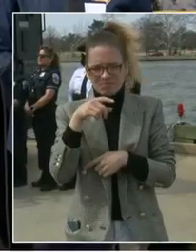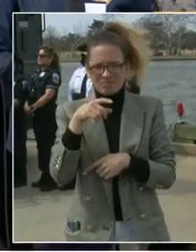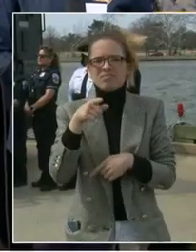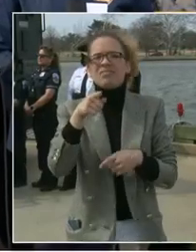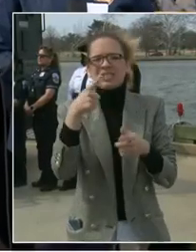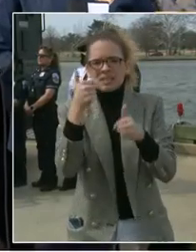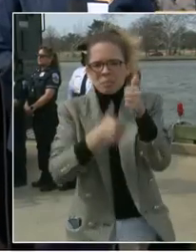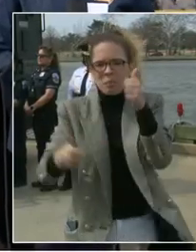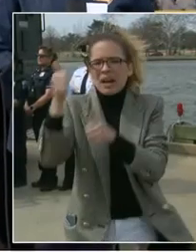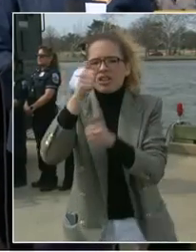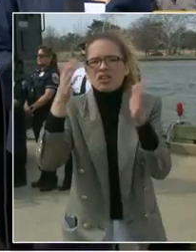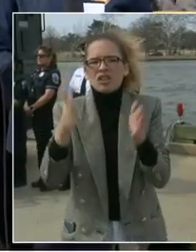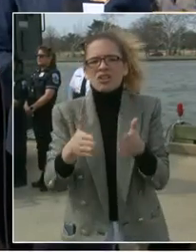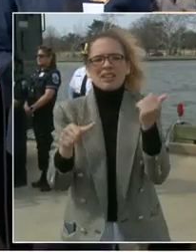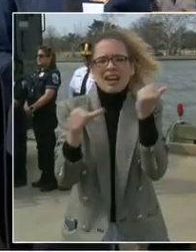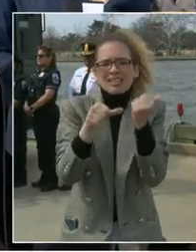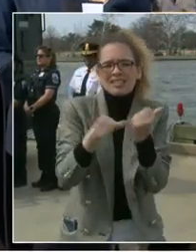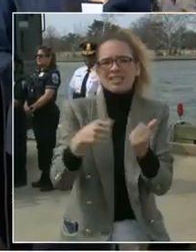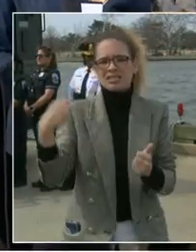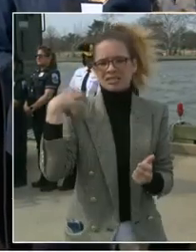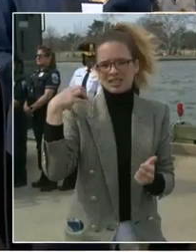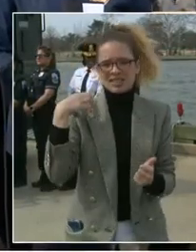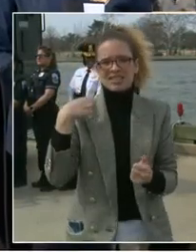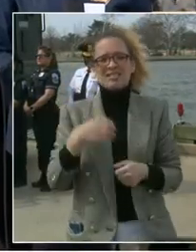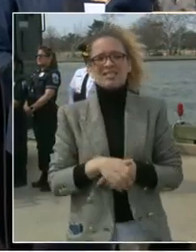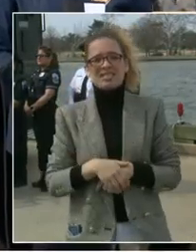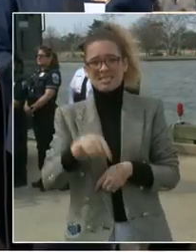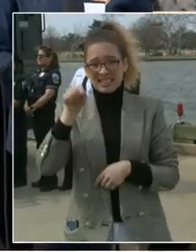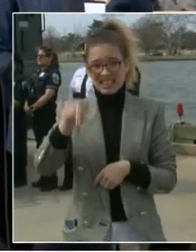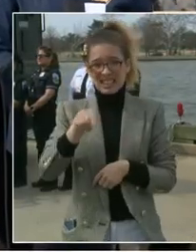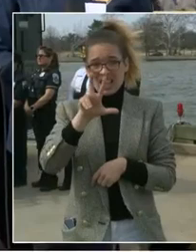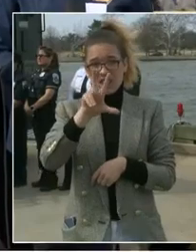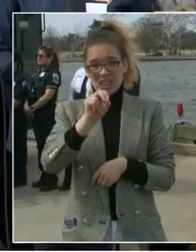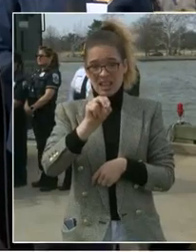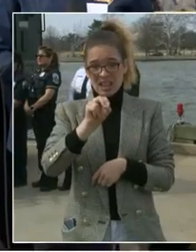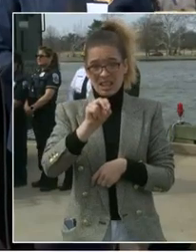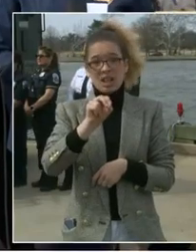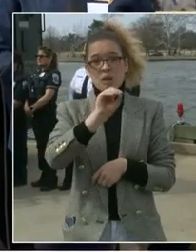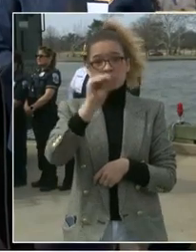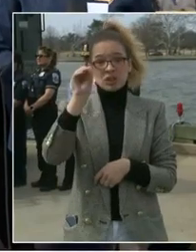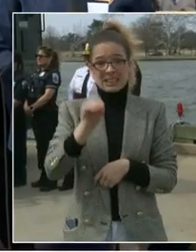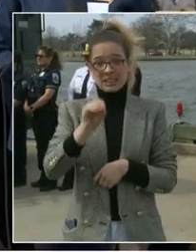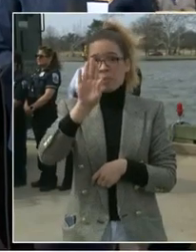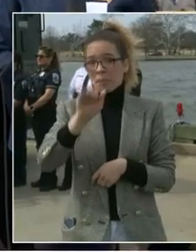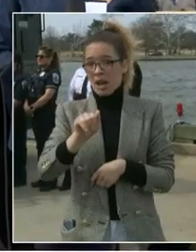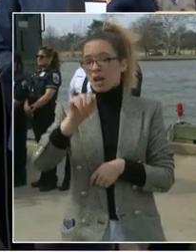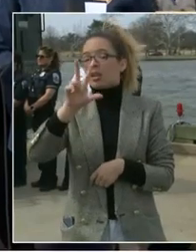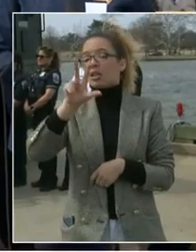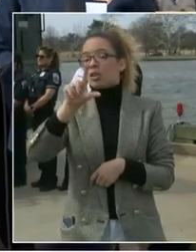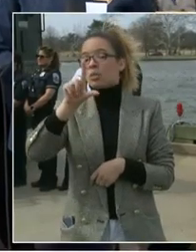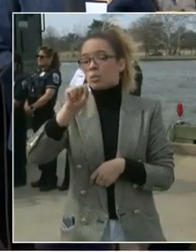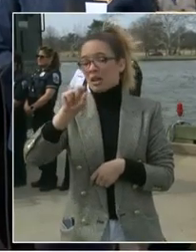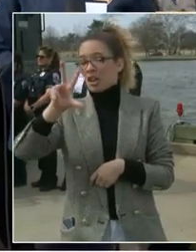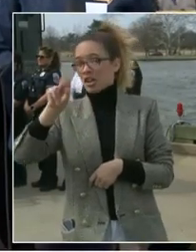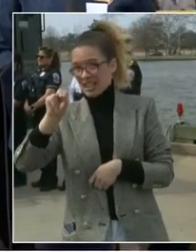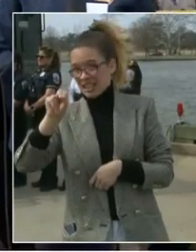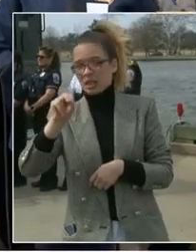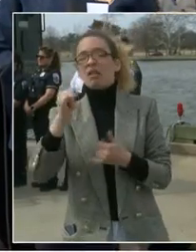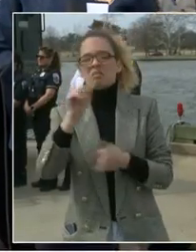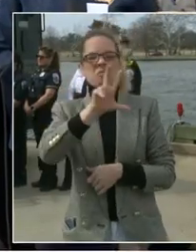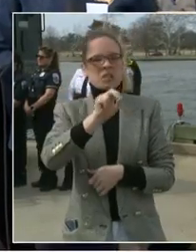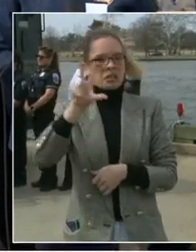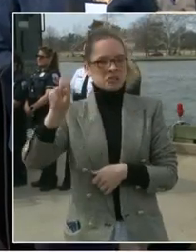chiefs. And with 30 by 30 pledge, we will continue to grow and allow generations after us to be even